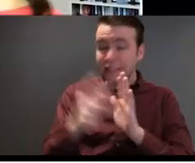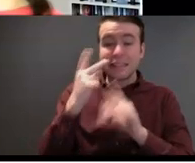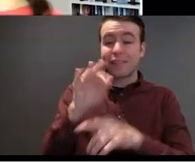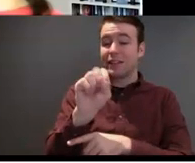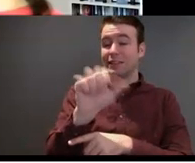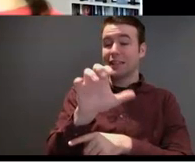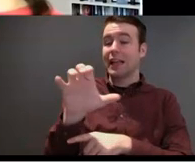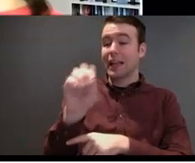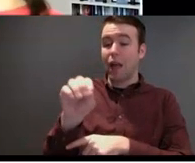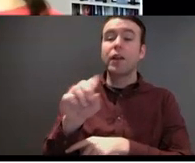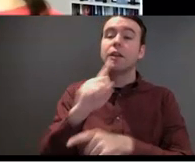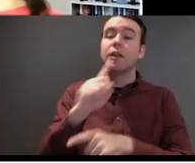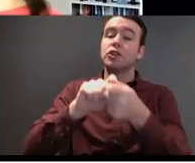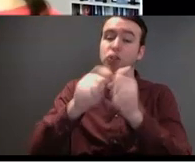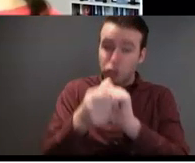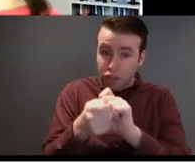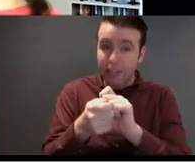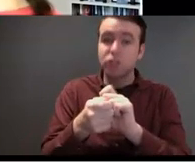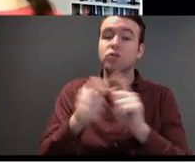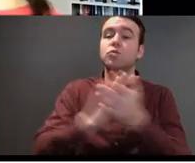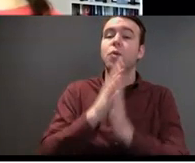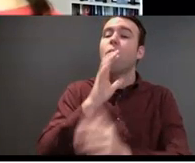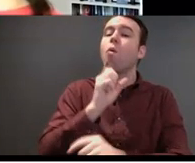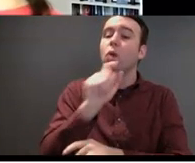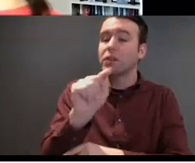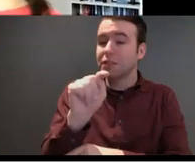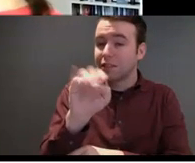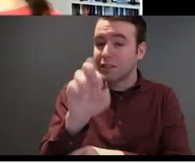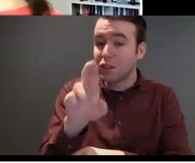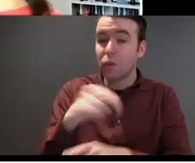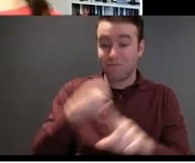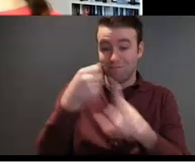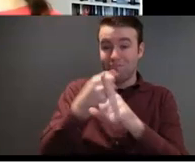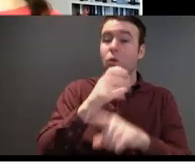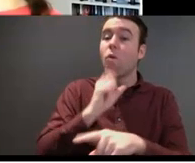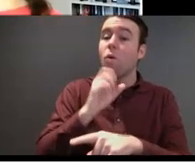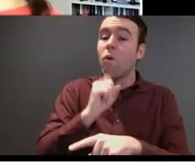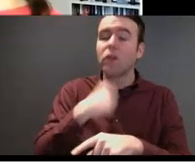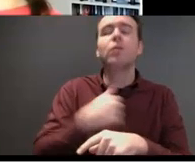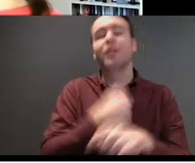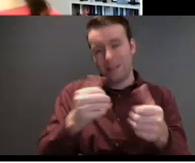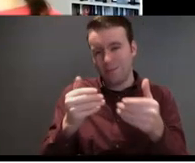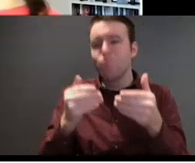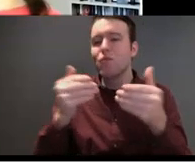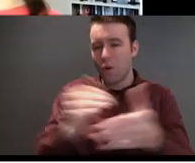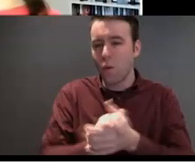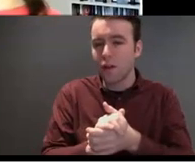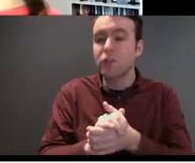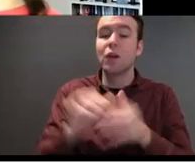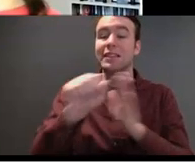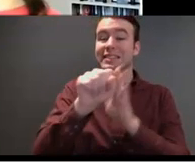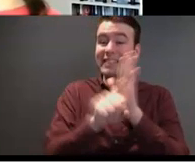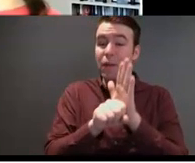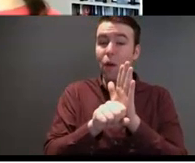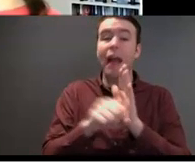Sacramento County changes to the orange tier. So once we hit orange, then we could move forward. So statewide,